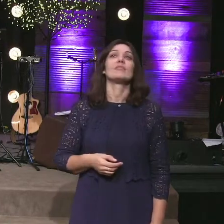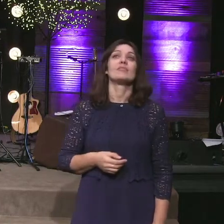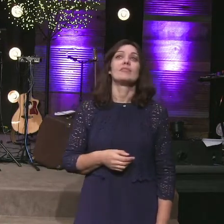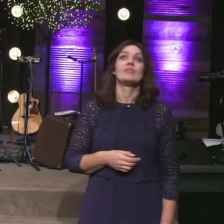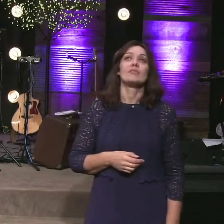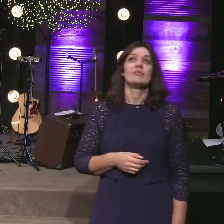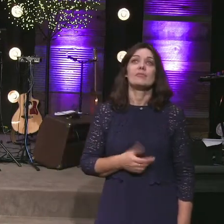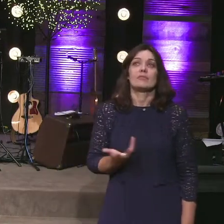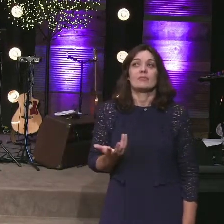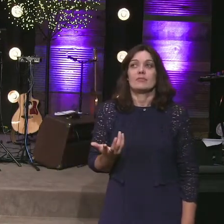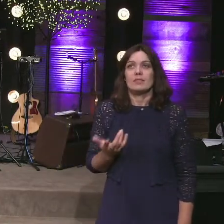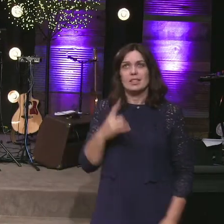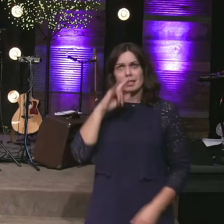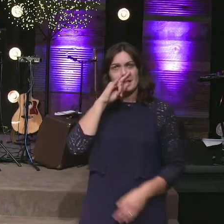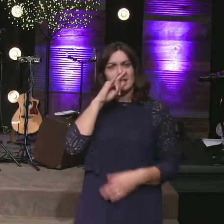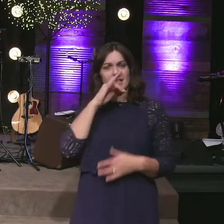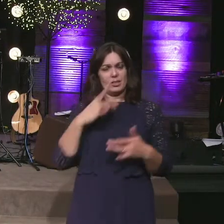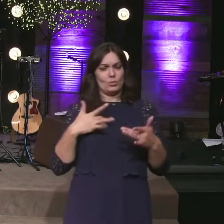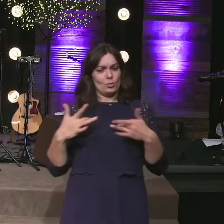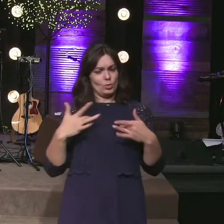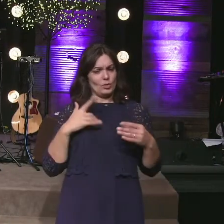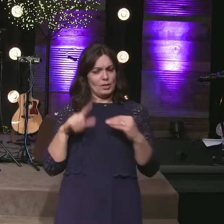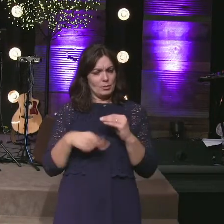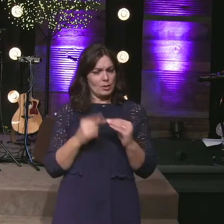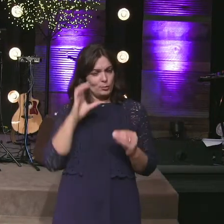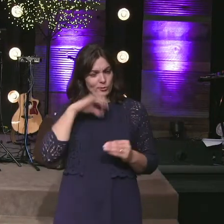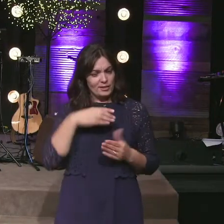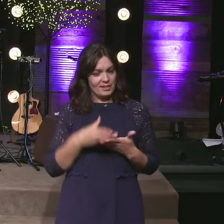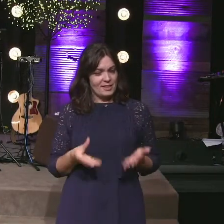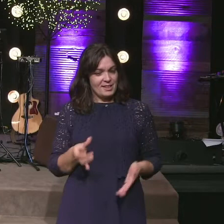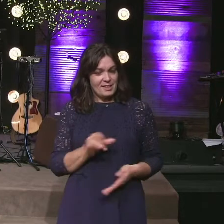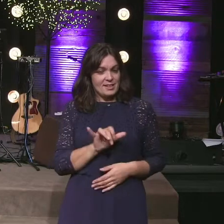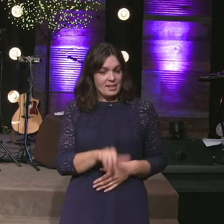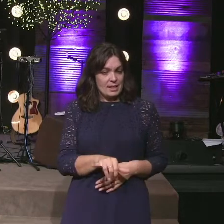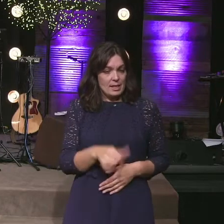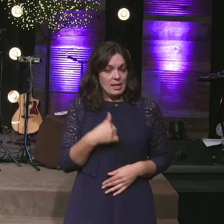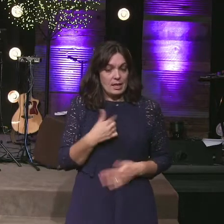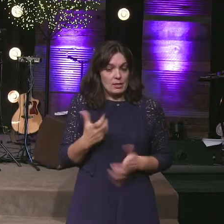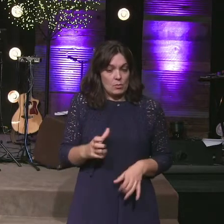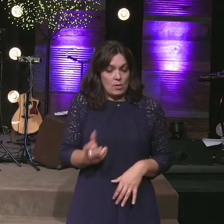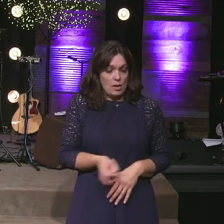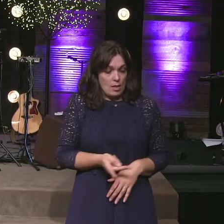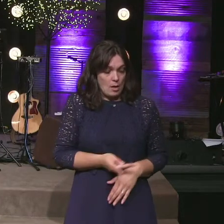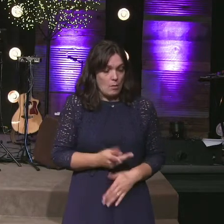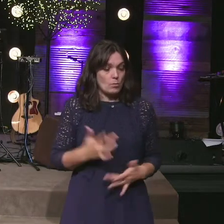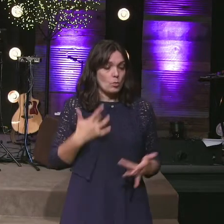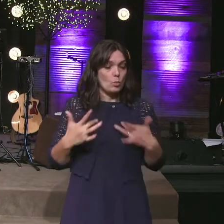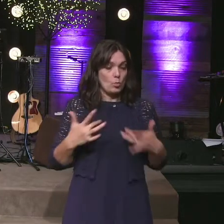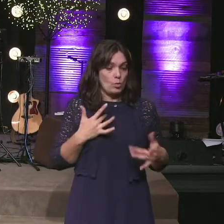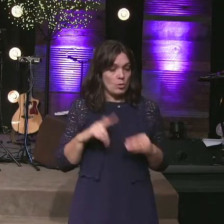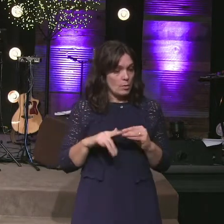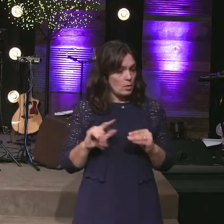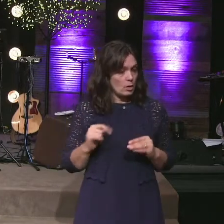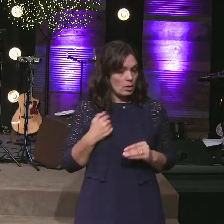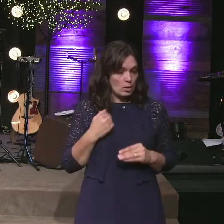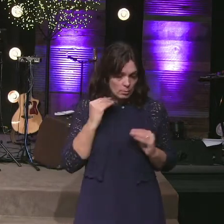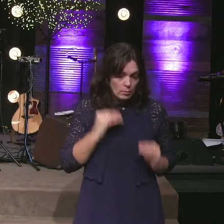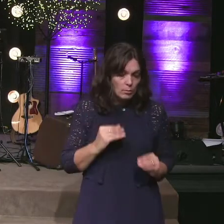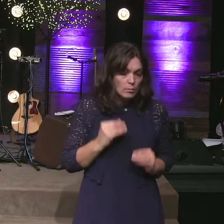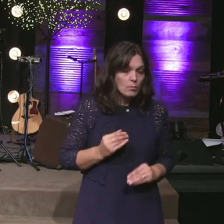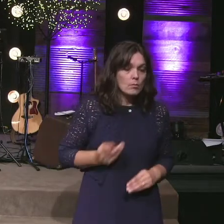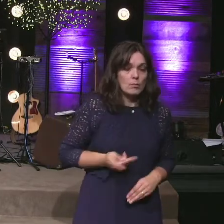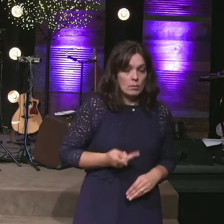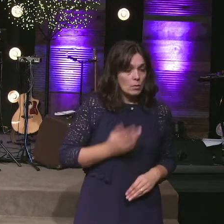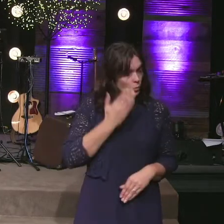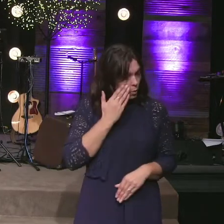Because, you know, kids worry about things like that. I didn't want my kids to worry about things like that. I wanted them to lie